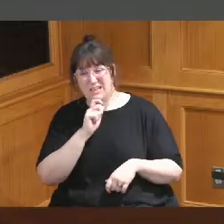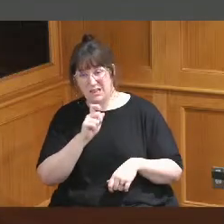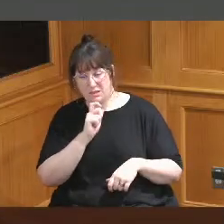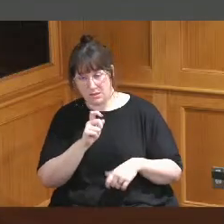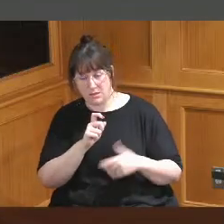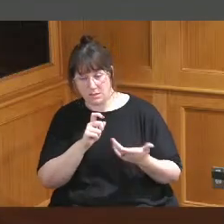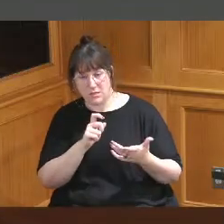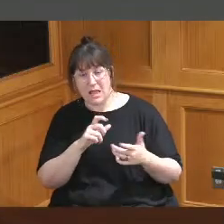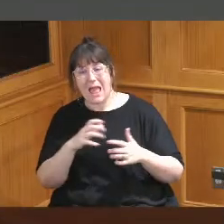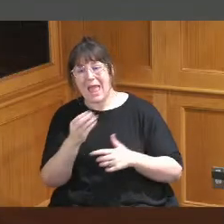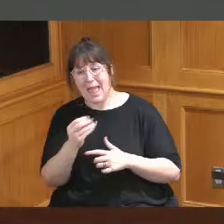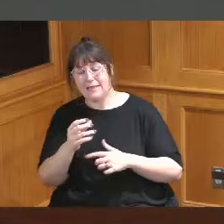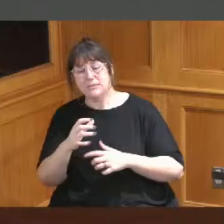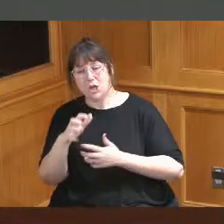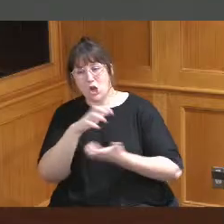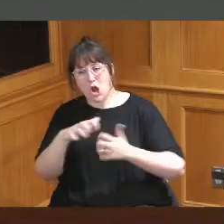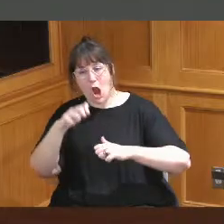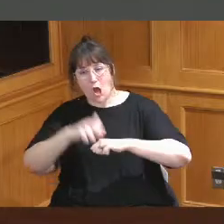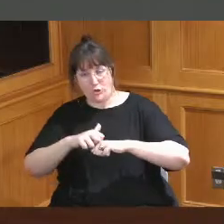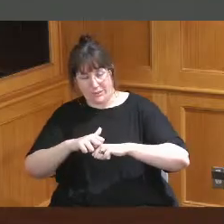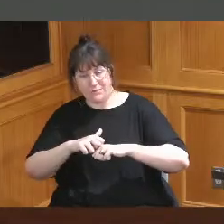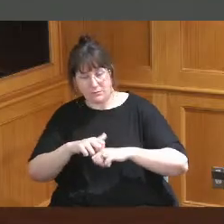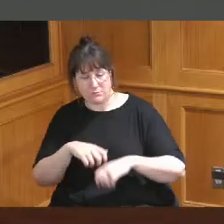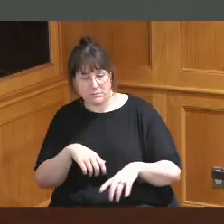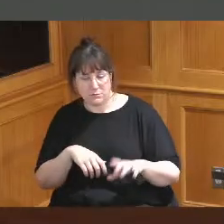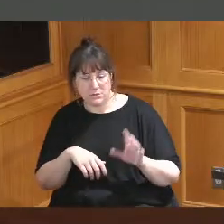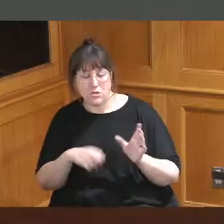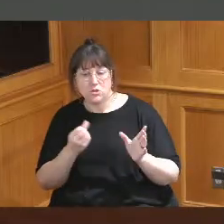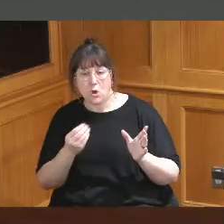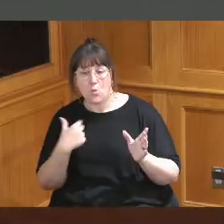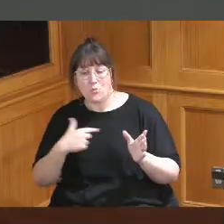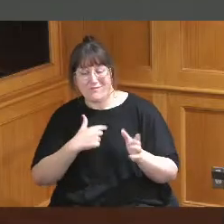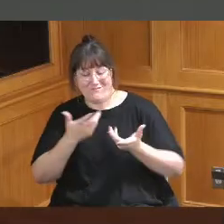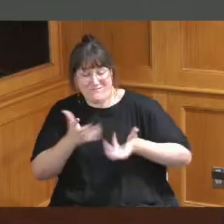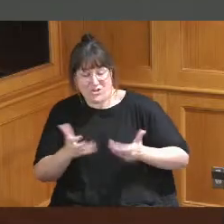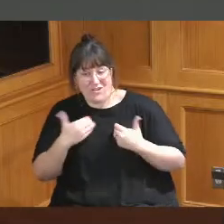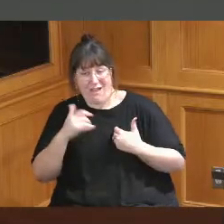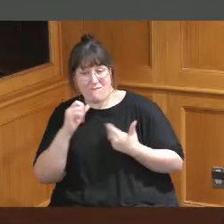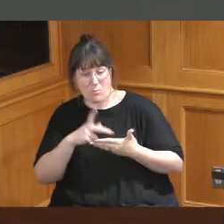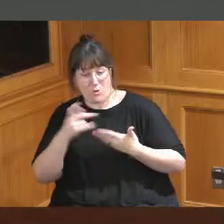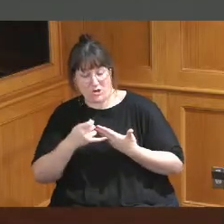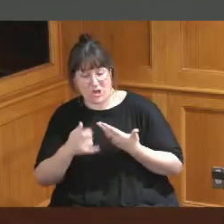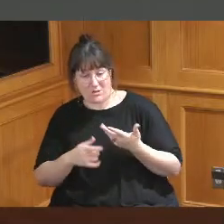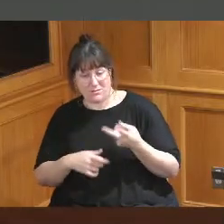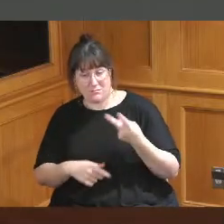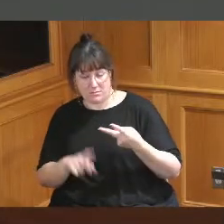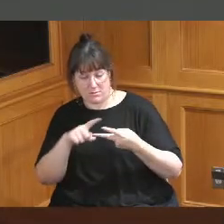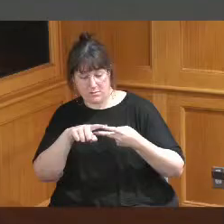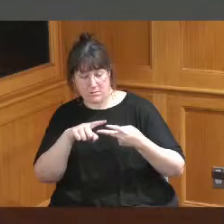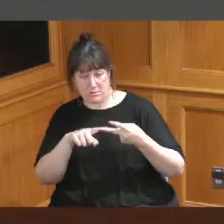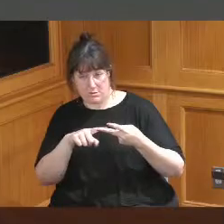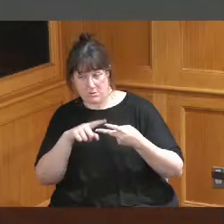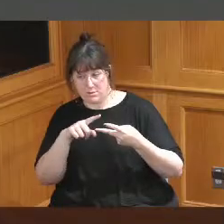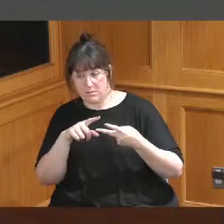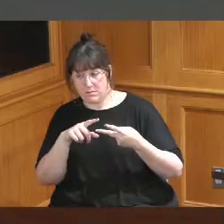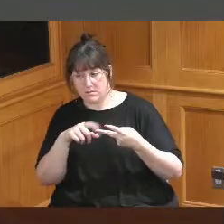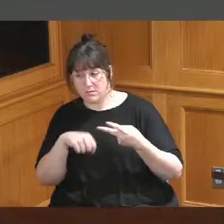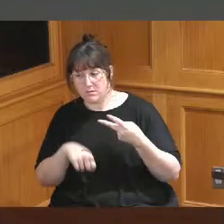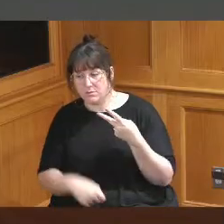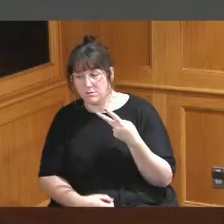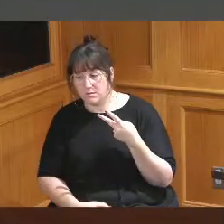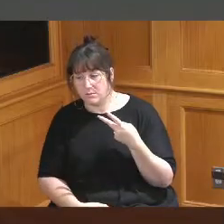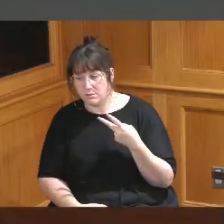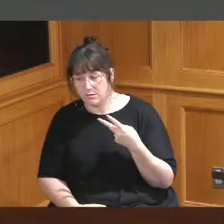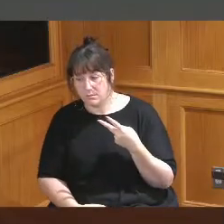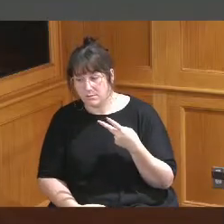and concrete. So we've got those projects in front of you. Those are as by-leave item 2, actually. Again,